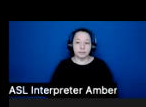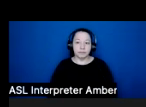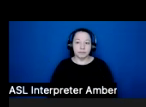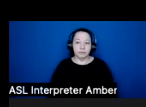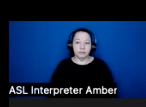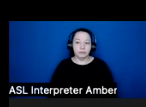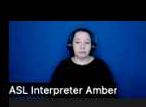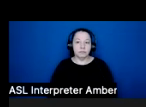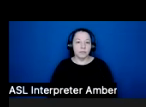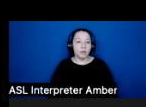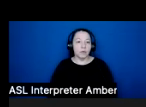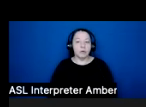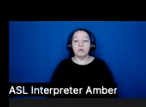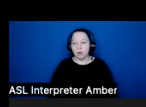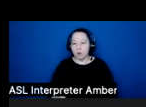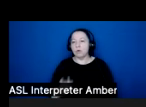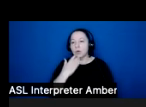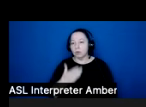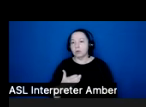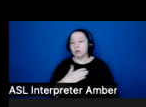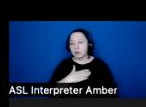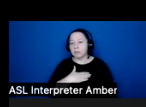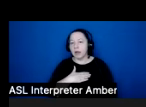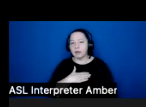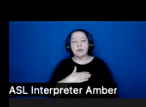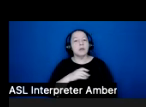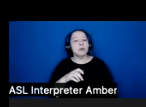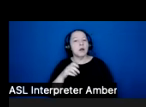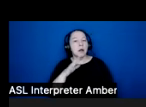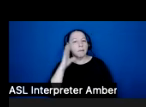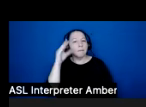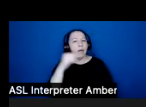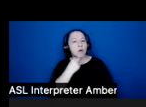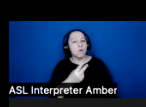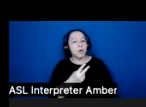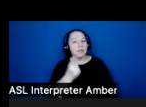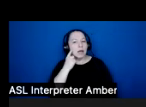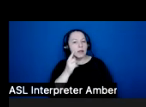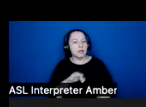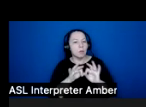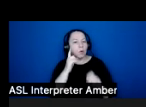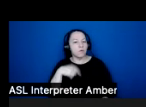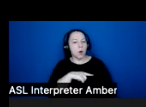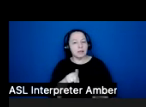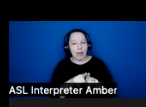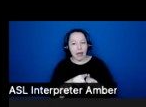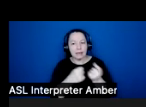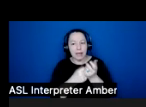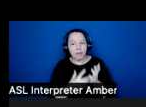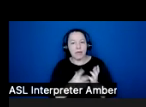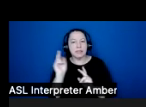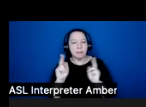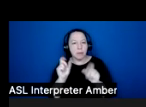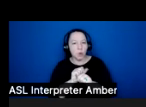Okay, good. I'm so glad to hear that. I think it's also important for us as advocates and people who